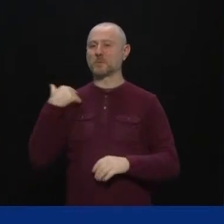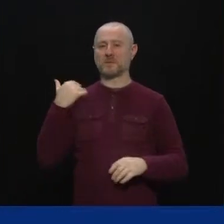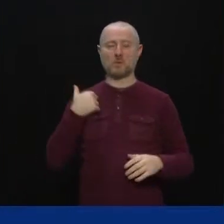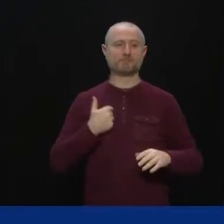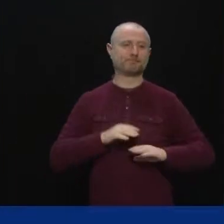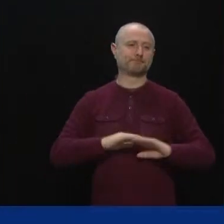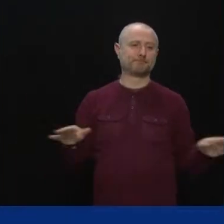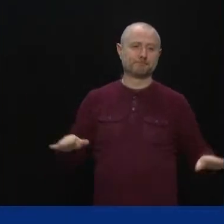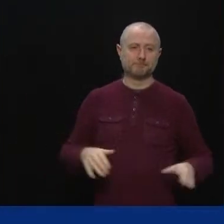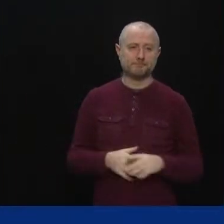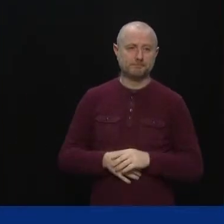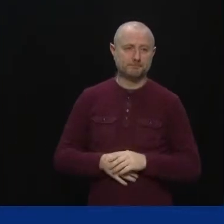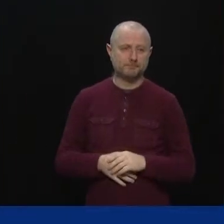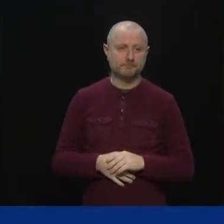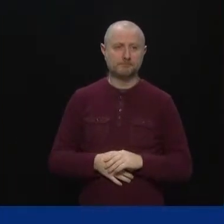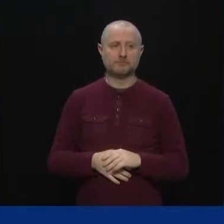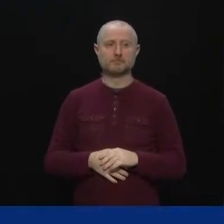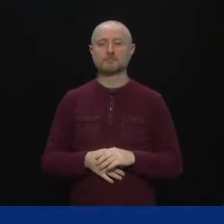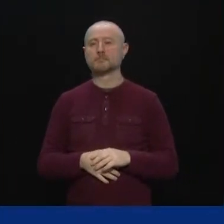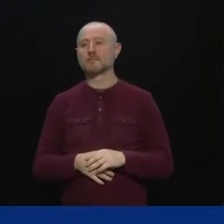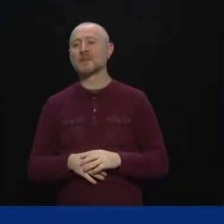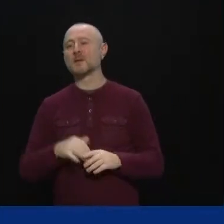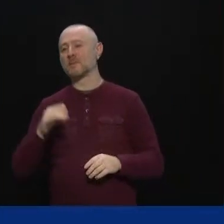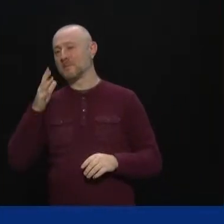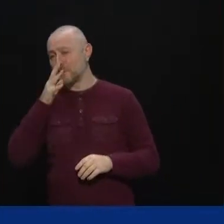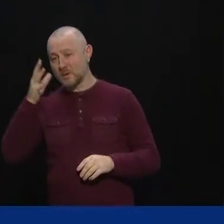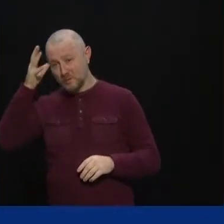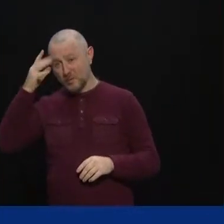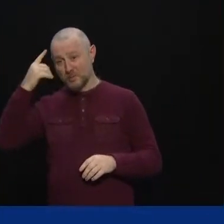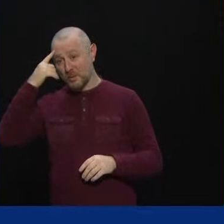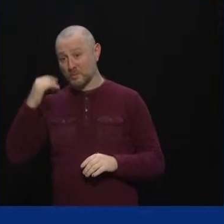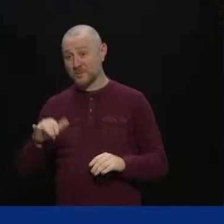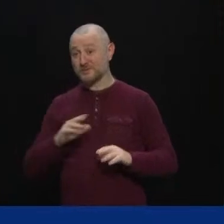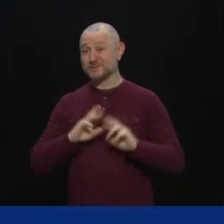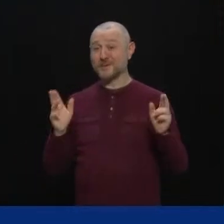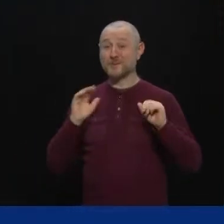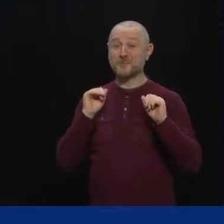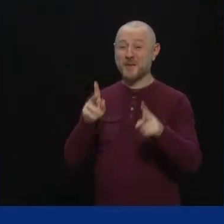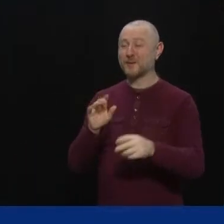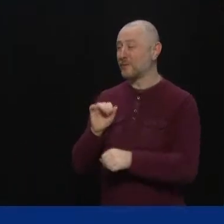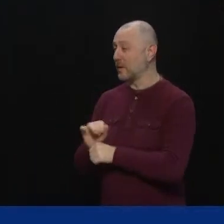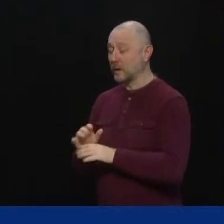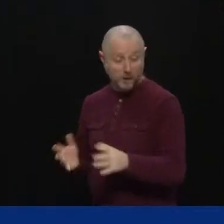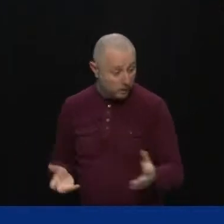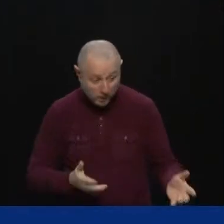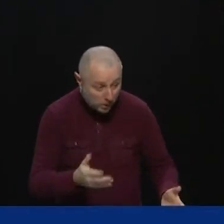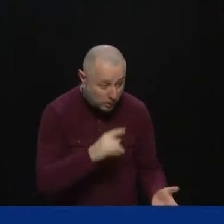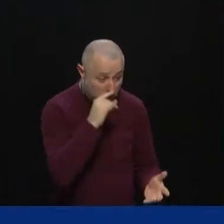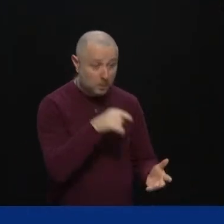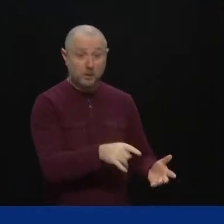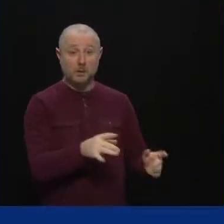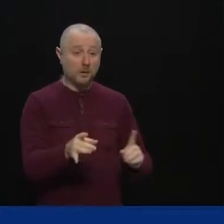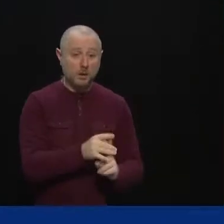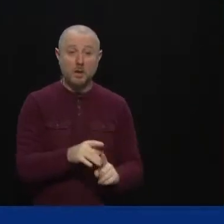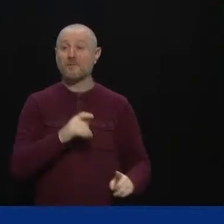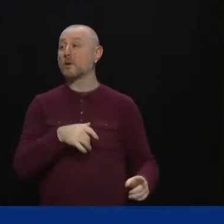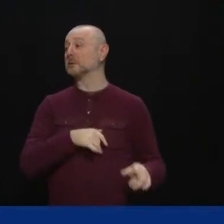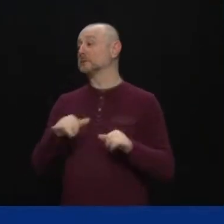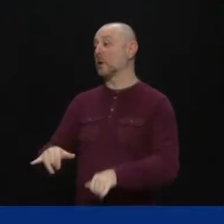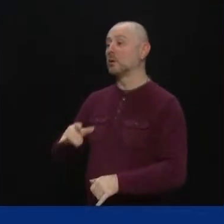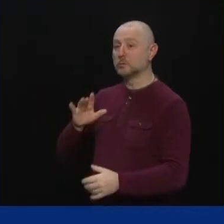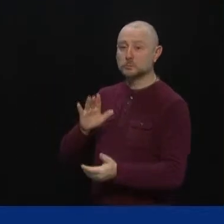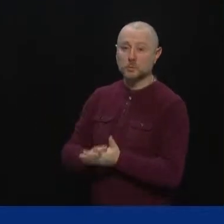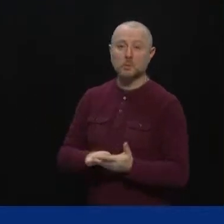of these poor kids and the parents who thought they were going to get back to their jobs, who having their lives disrupted again, and the teachers just